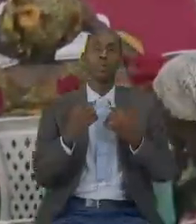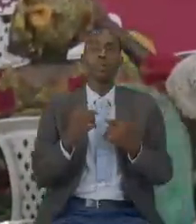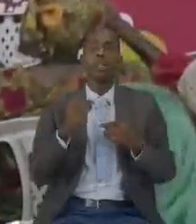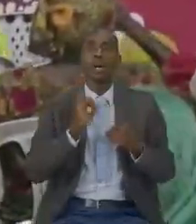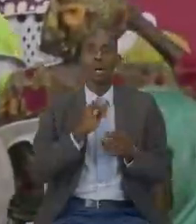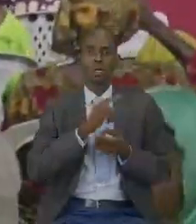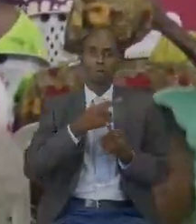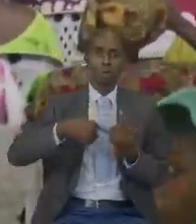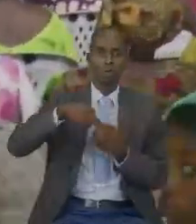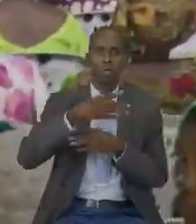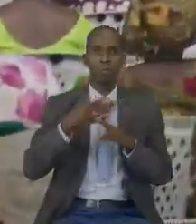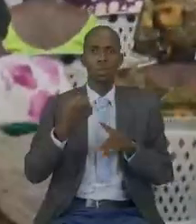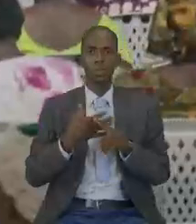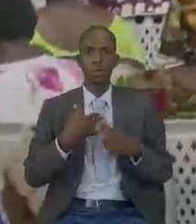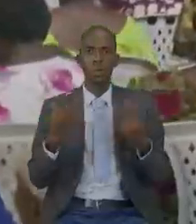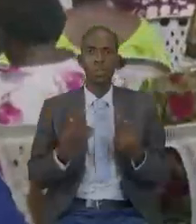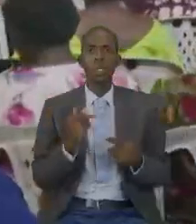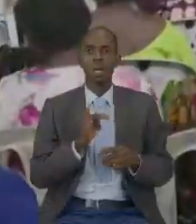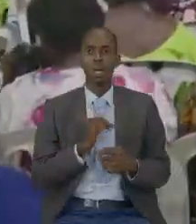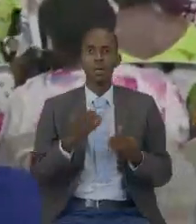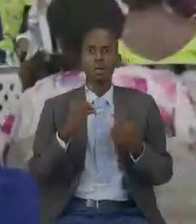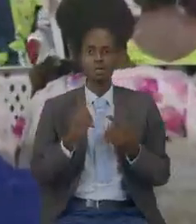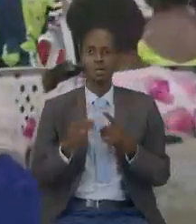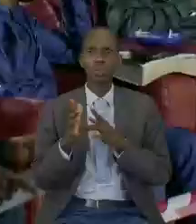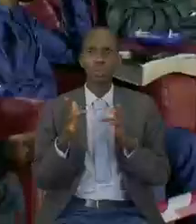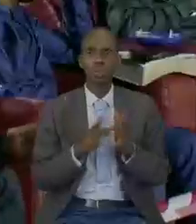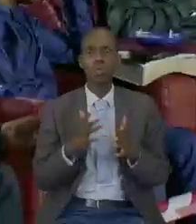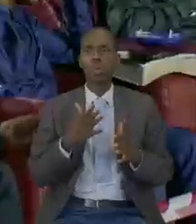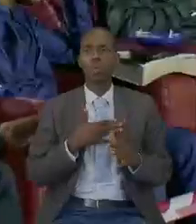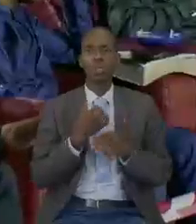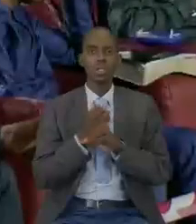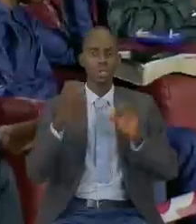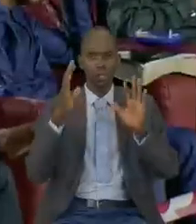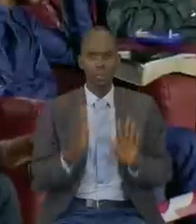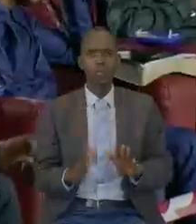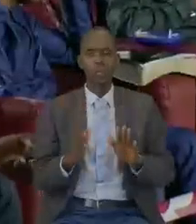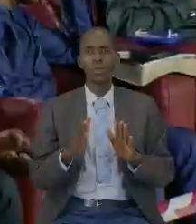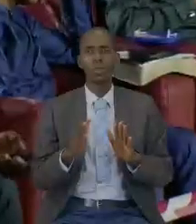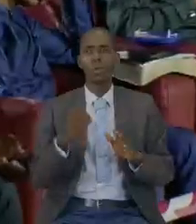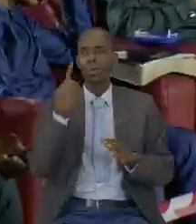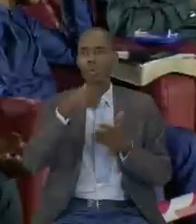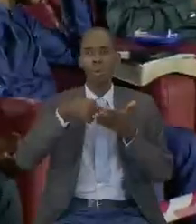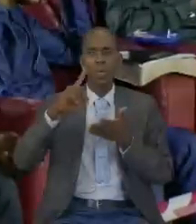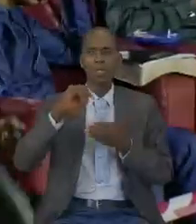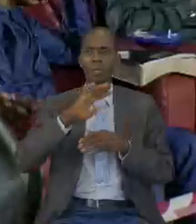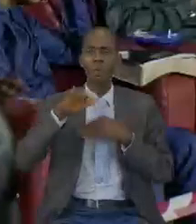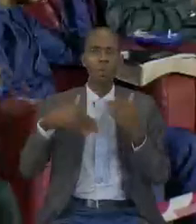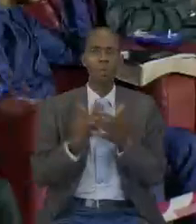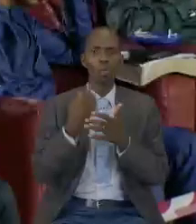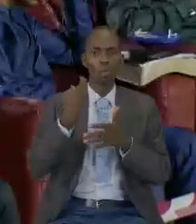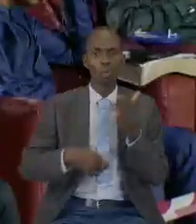sin and I turn to Jesus, my Savior, who paid the whole price for my